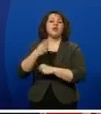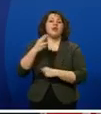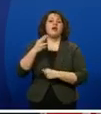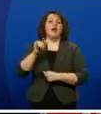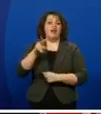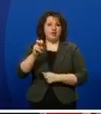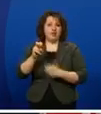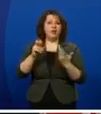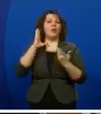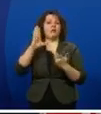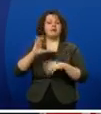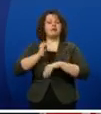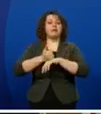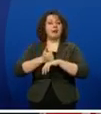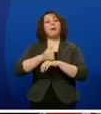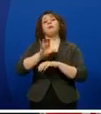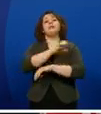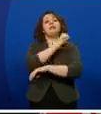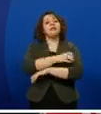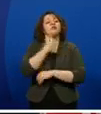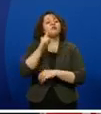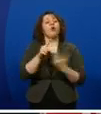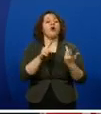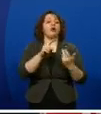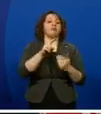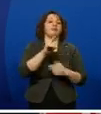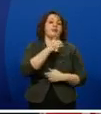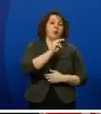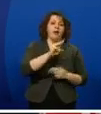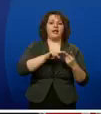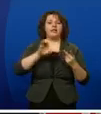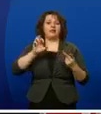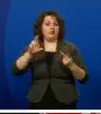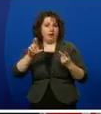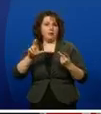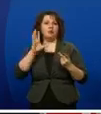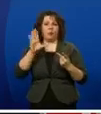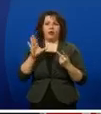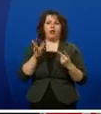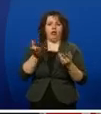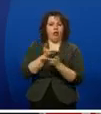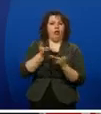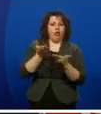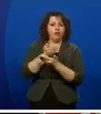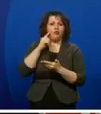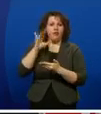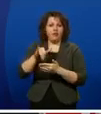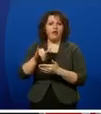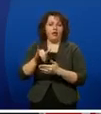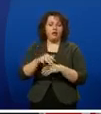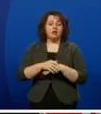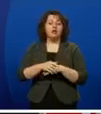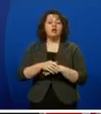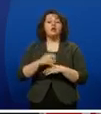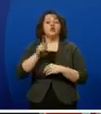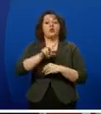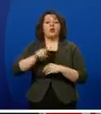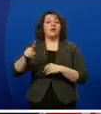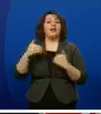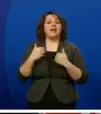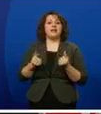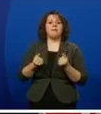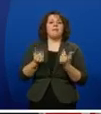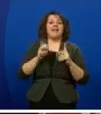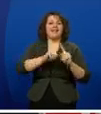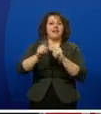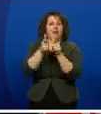to accommodate the immediate needs of this population. 211 also has multilingual care